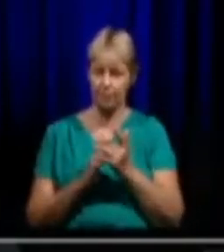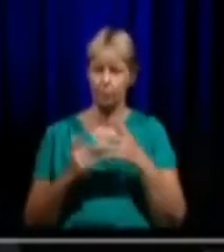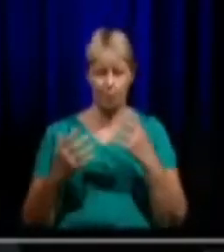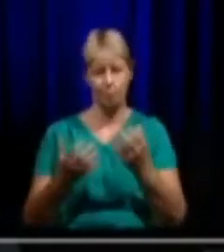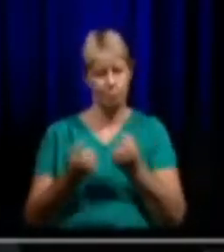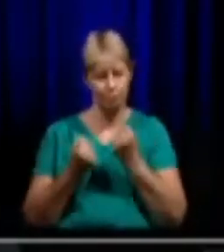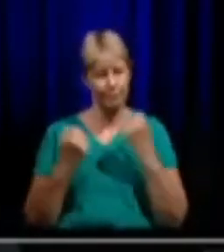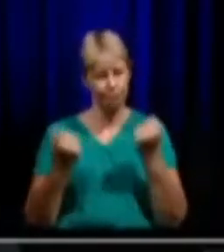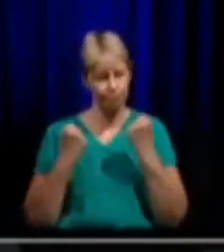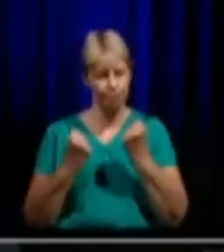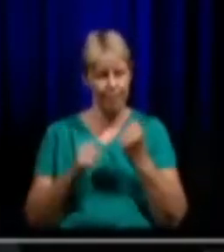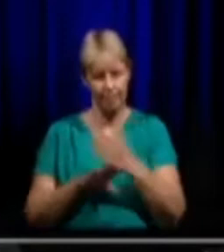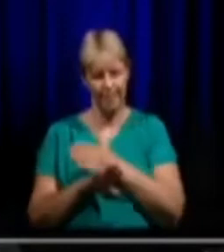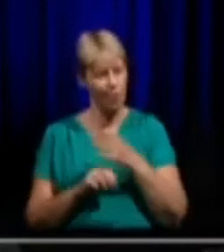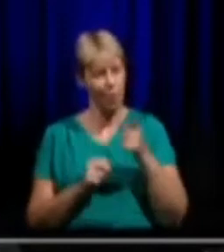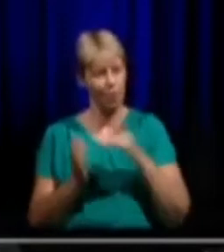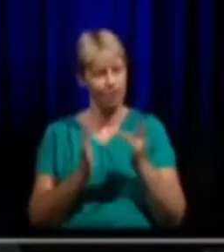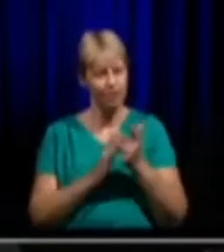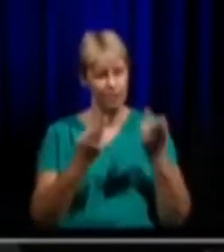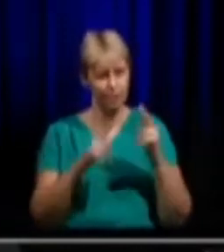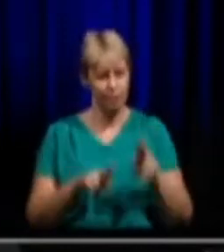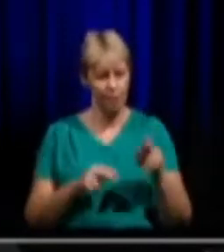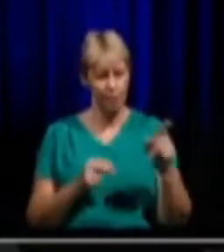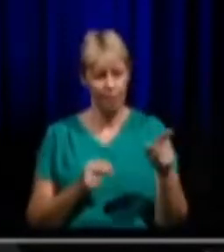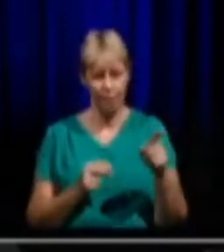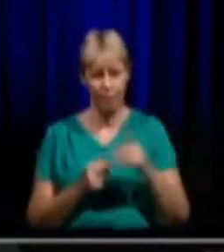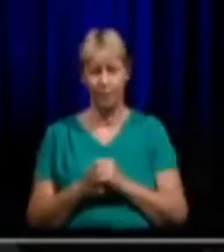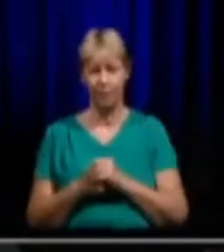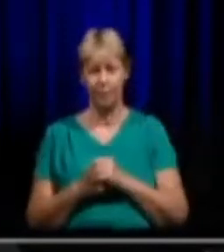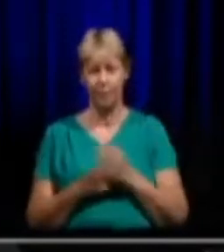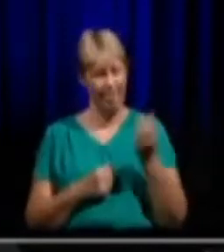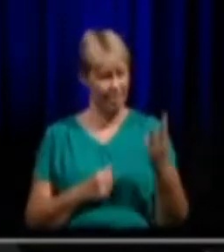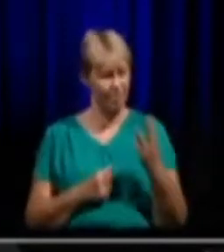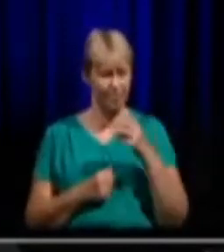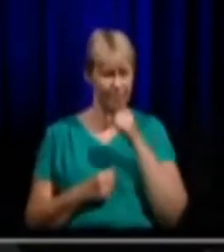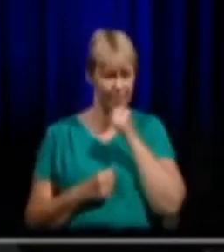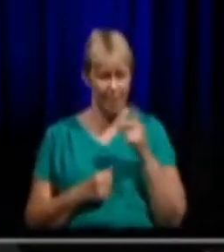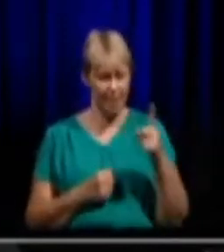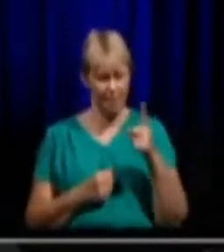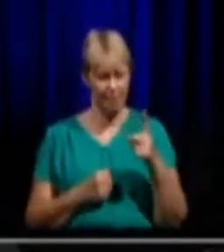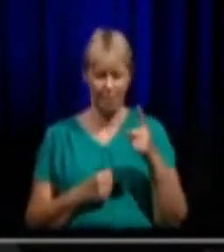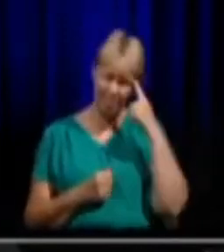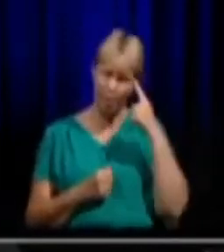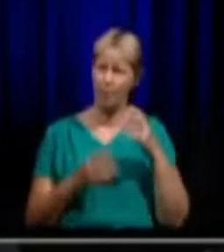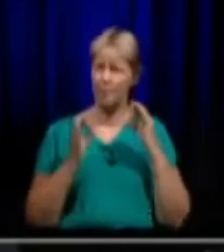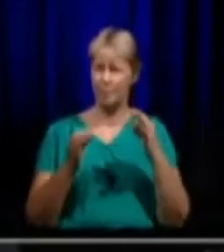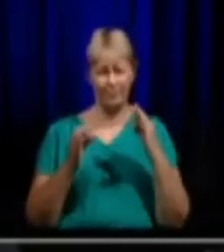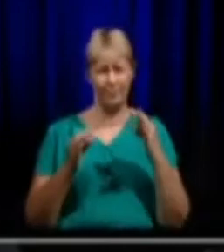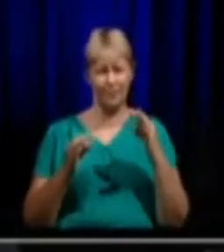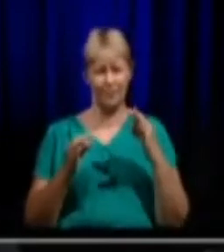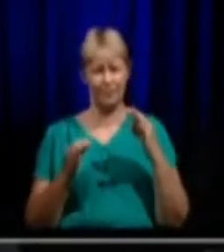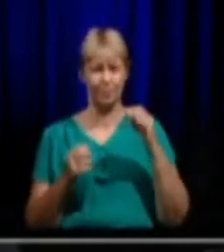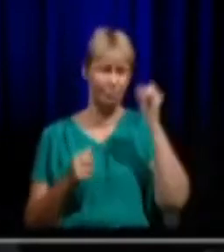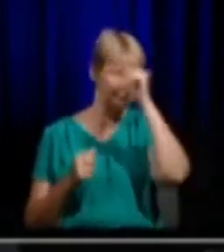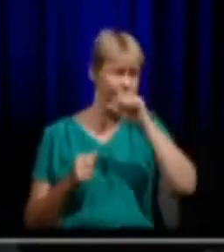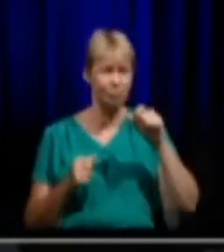Matthew 26. And so you might think, oh, these three guys, they must have been perfection, intellectual, spiritual